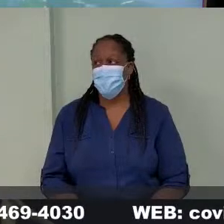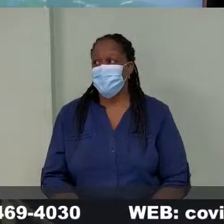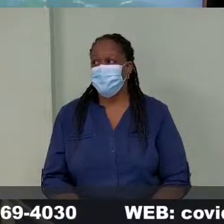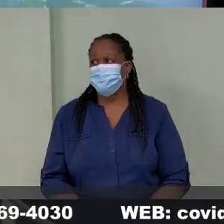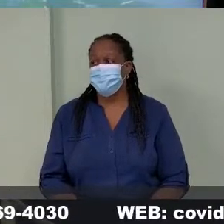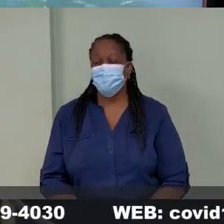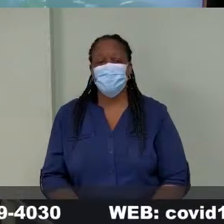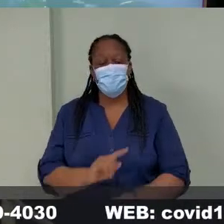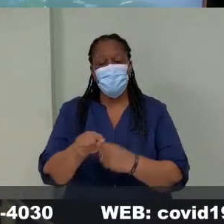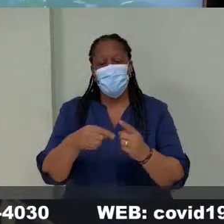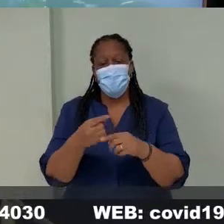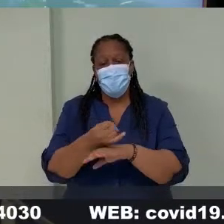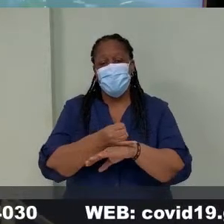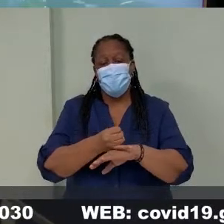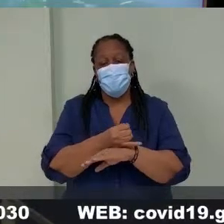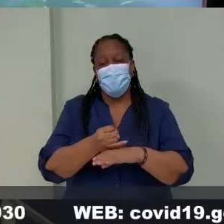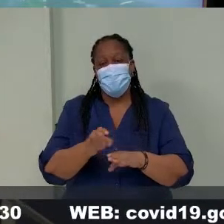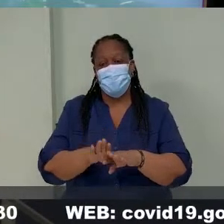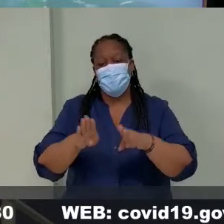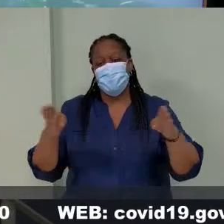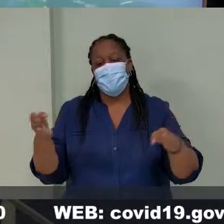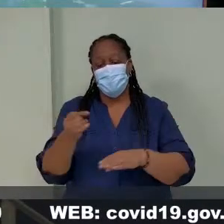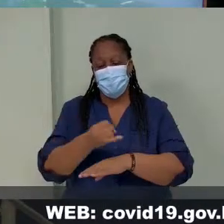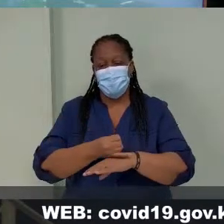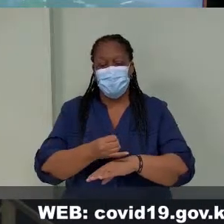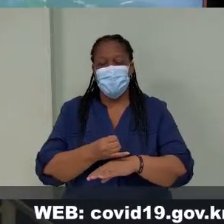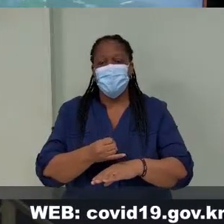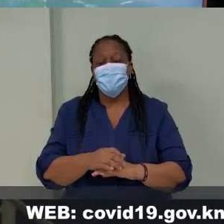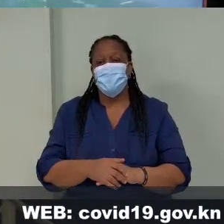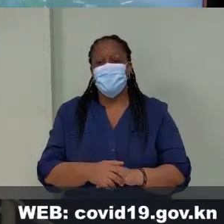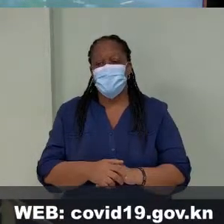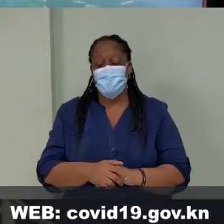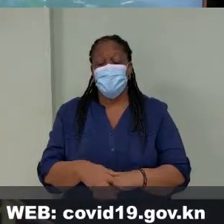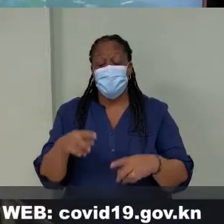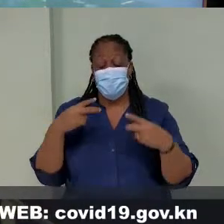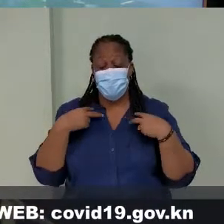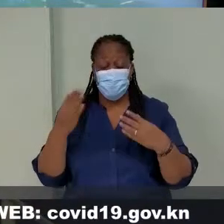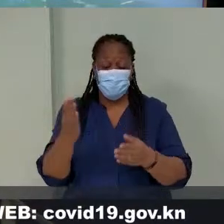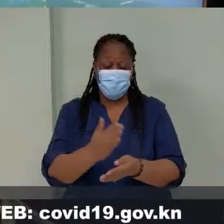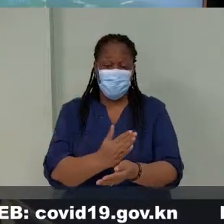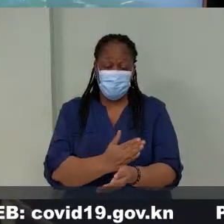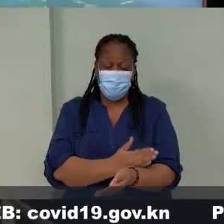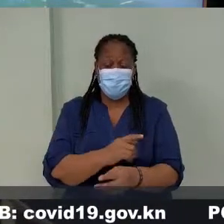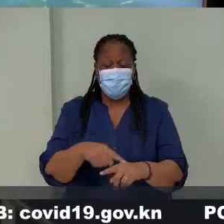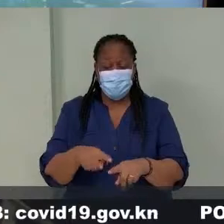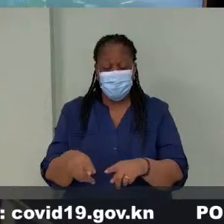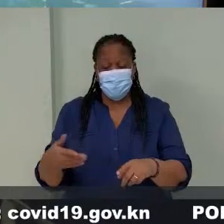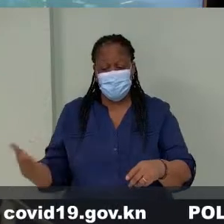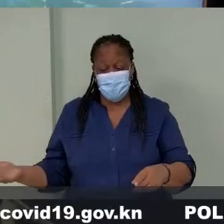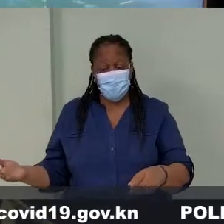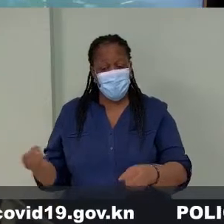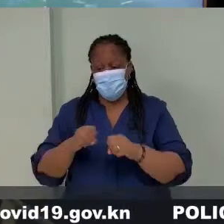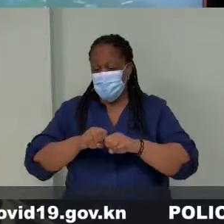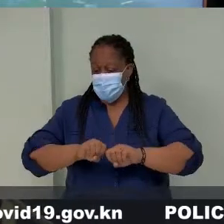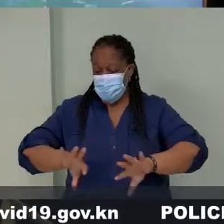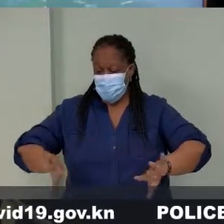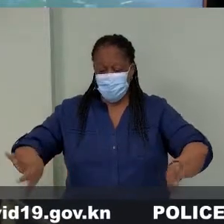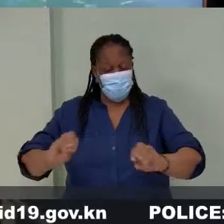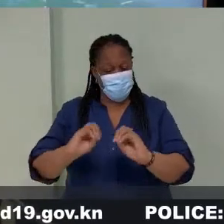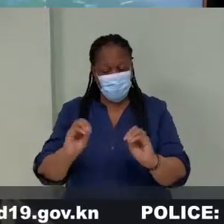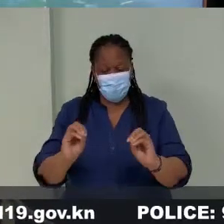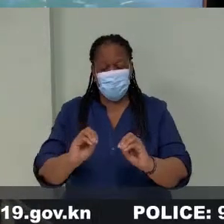As the borders reopen, public health authorities will be required to put measures in place to prevent the spread of the